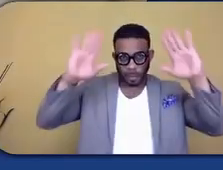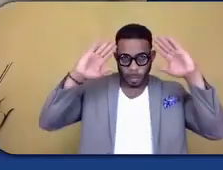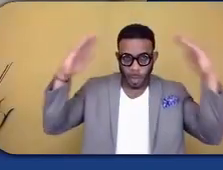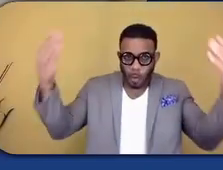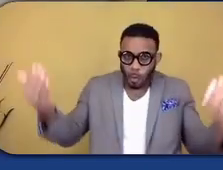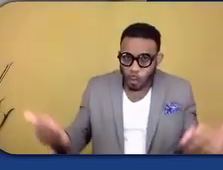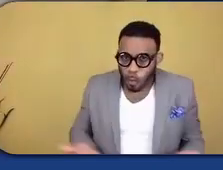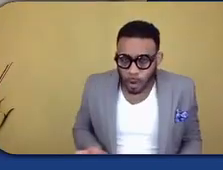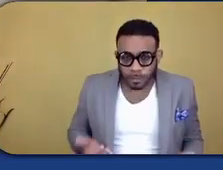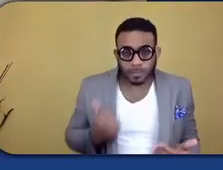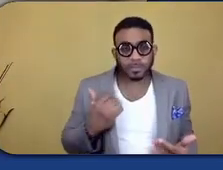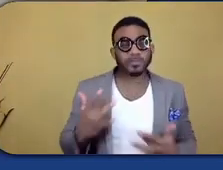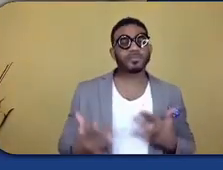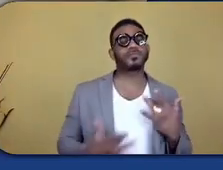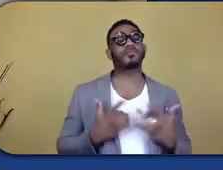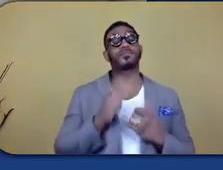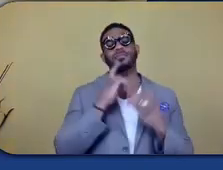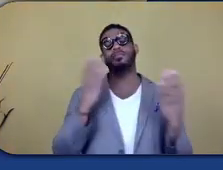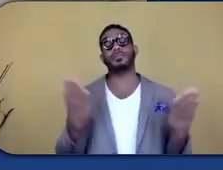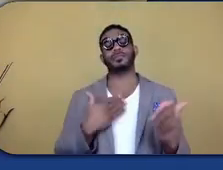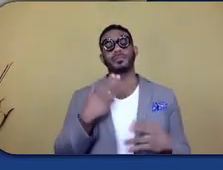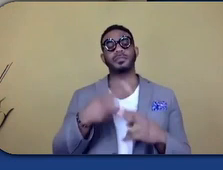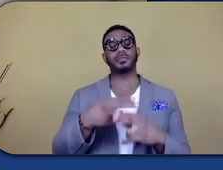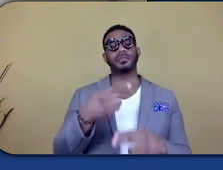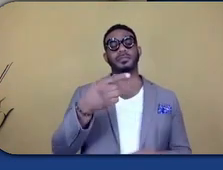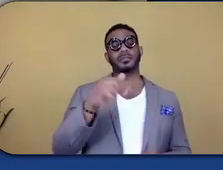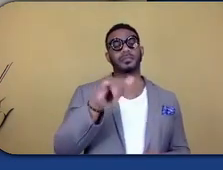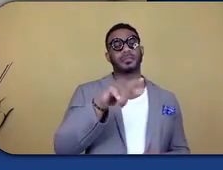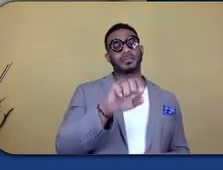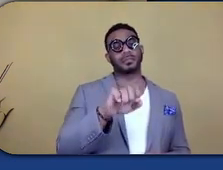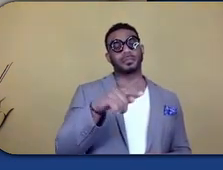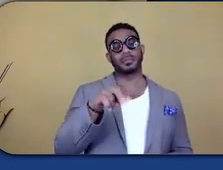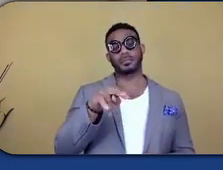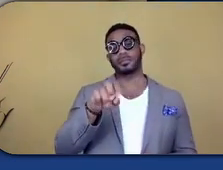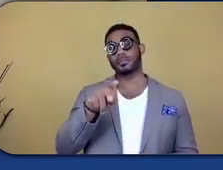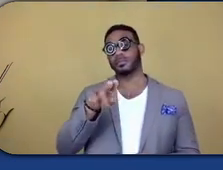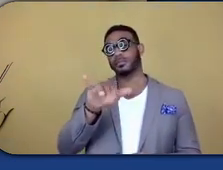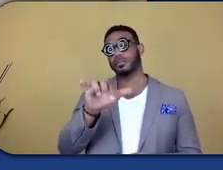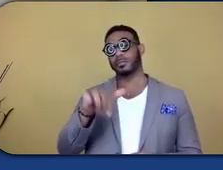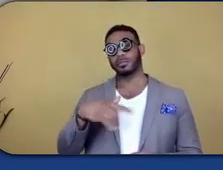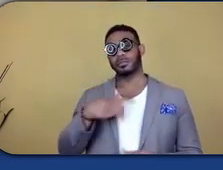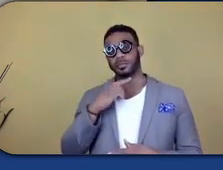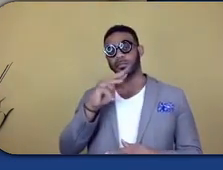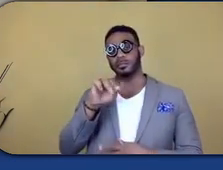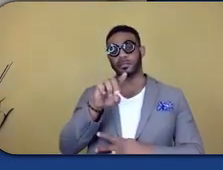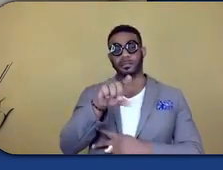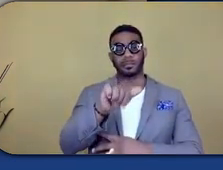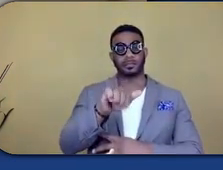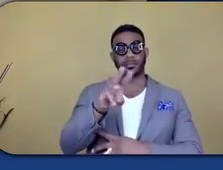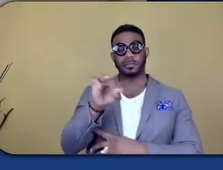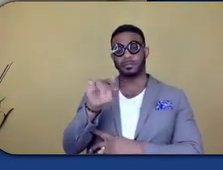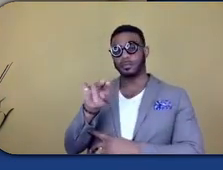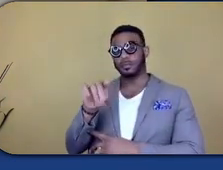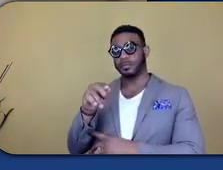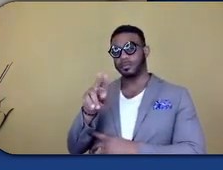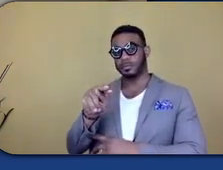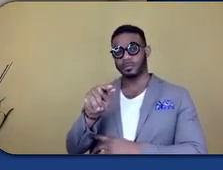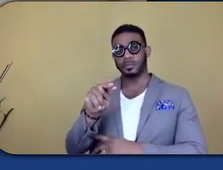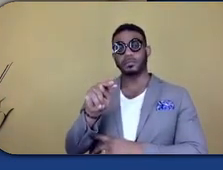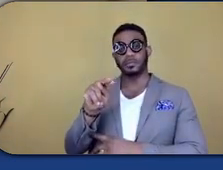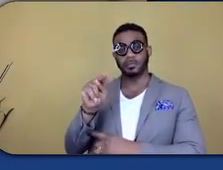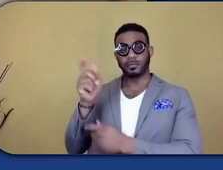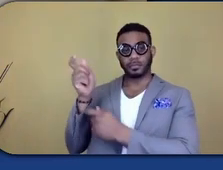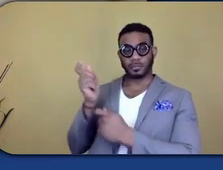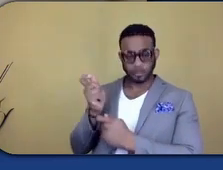Welcome. We are so glad you're here. My name is Gail Prensky, and I am a Mandela Washington Fellowship